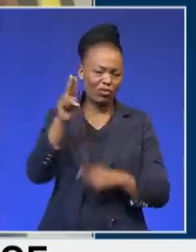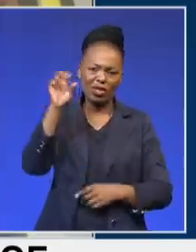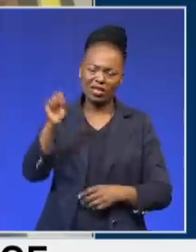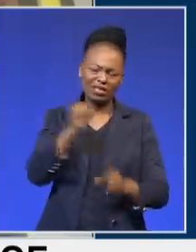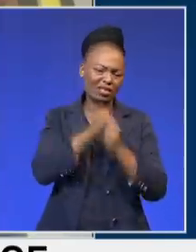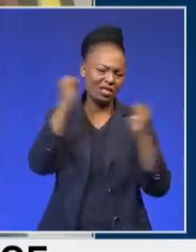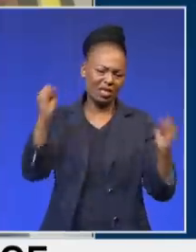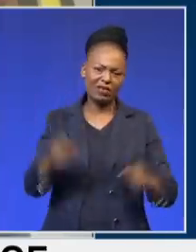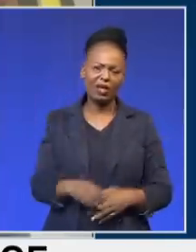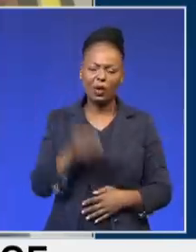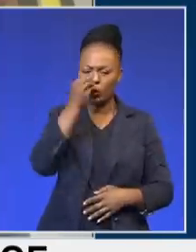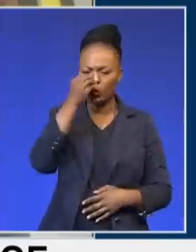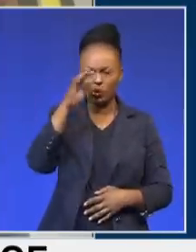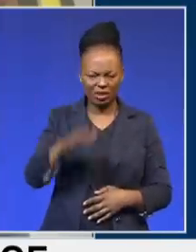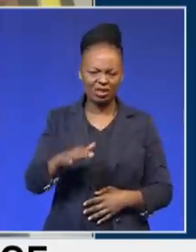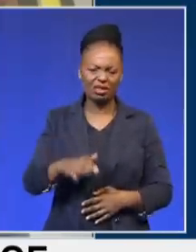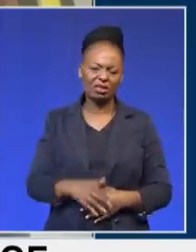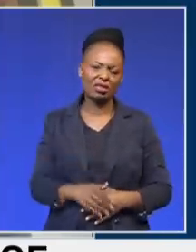is nonsensical